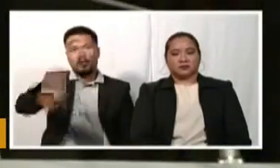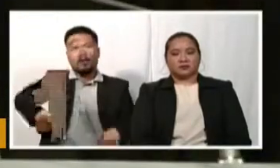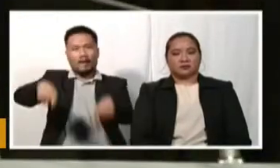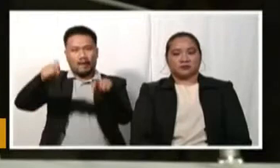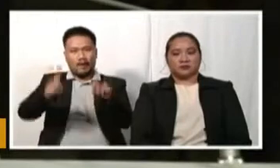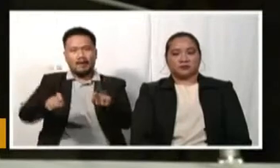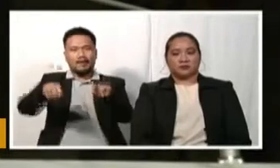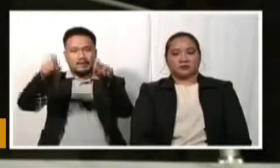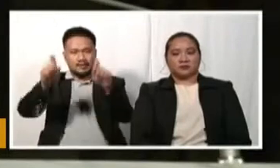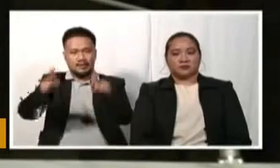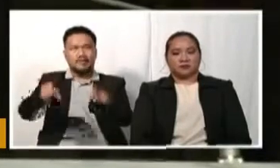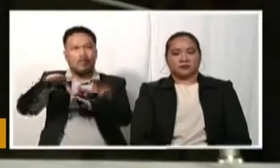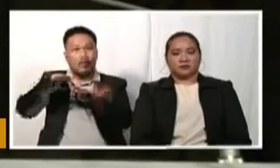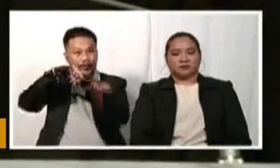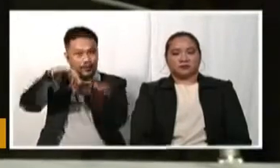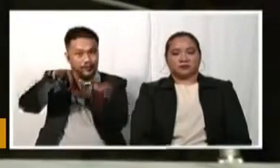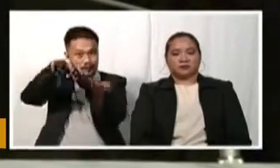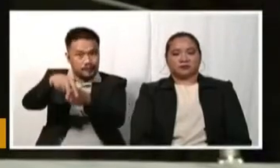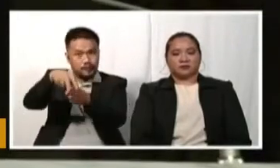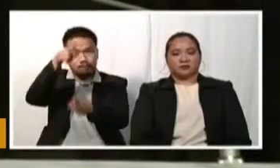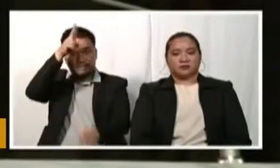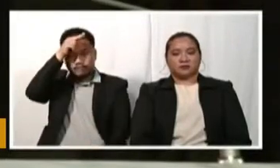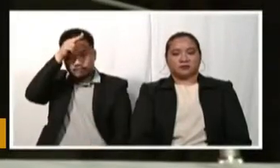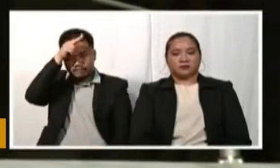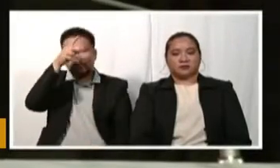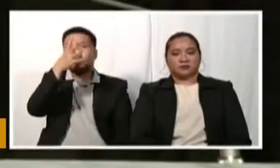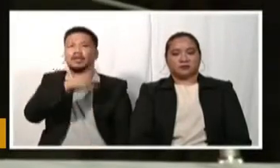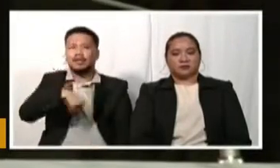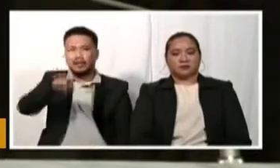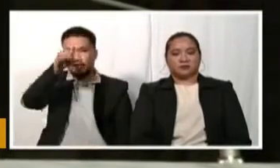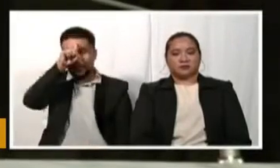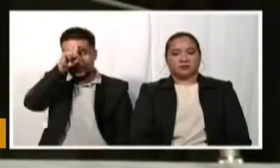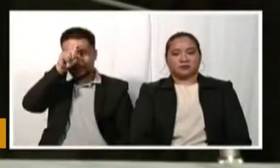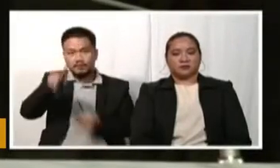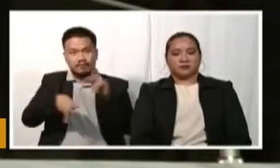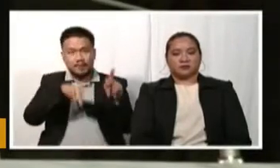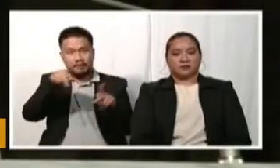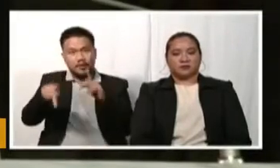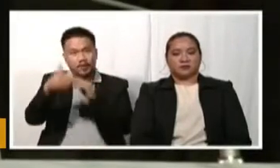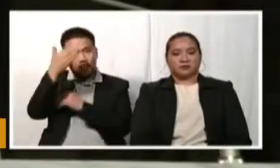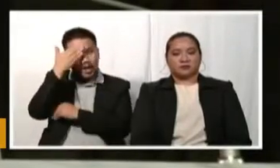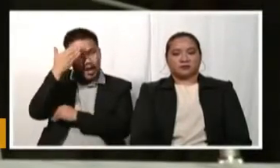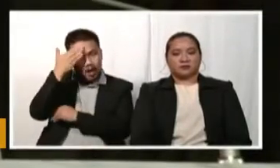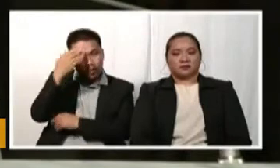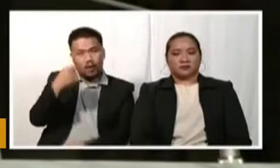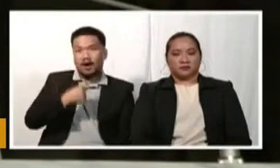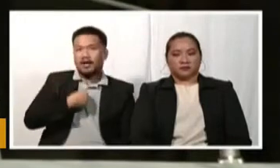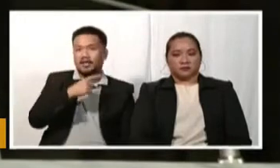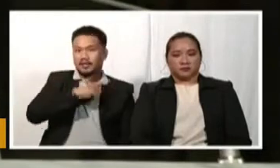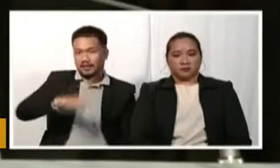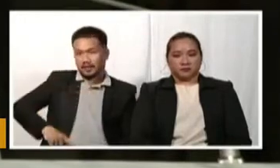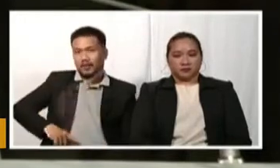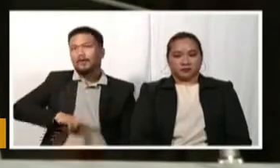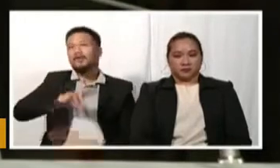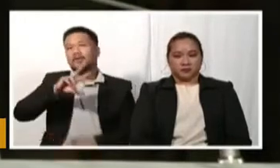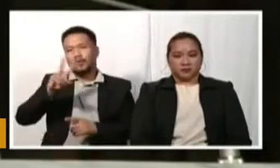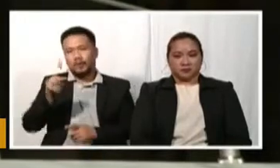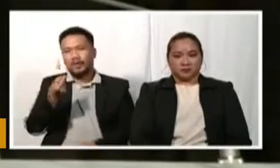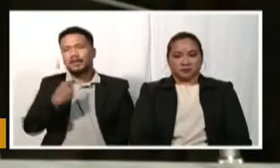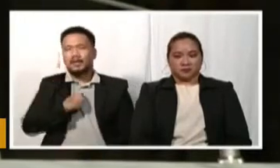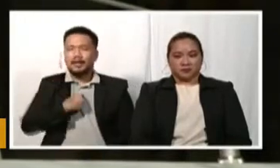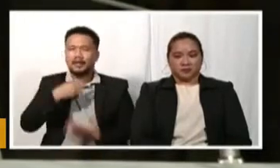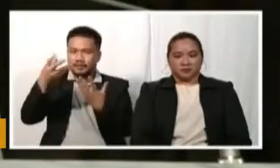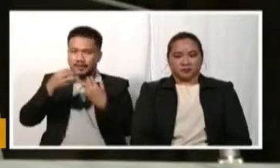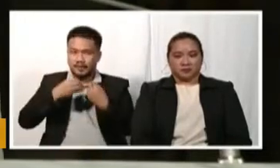The Egyptians shall know that I am the Lord when I receive glory